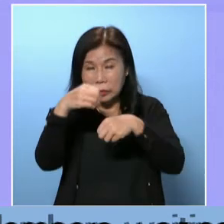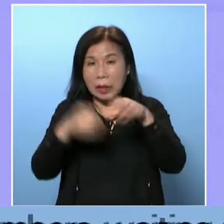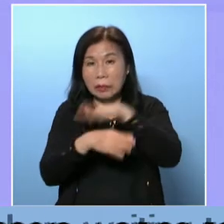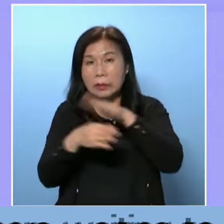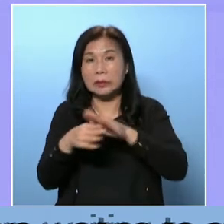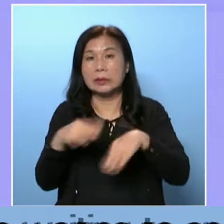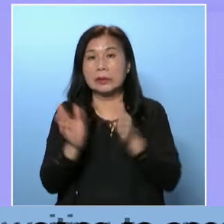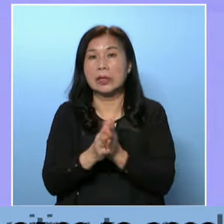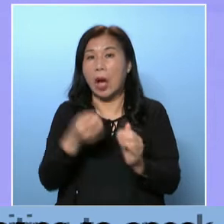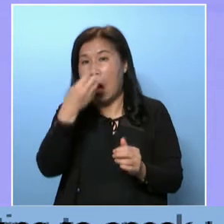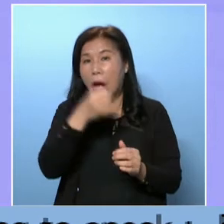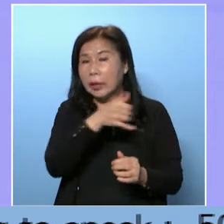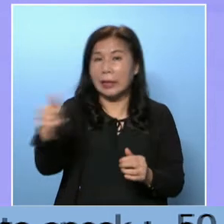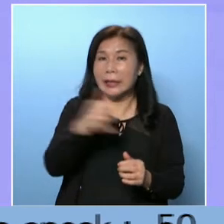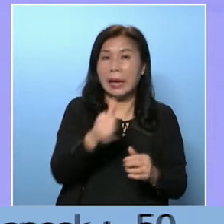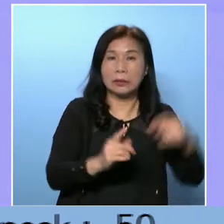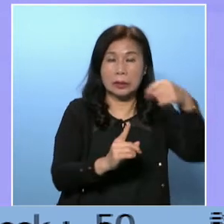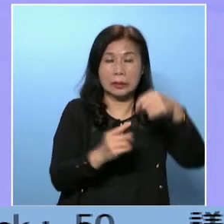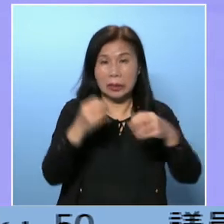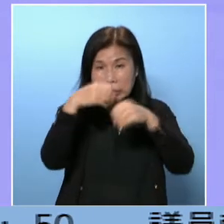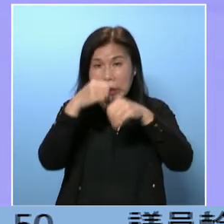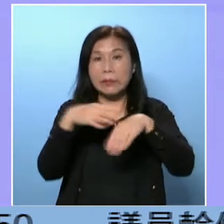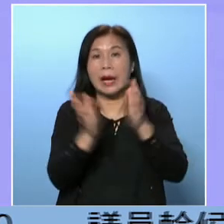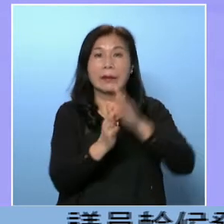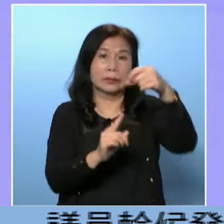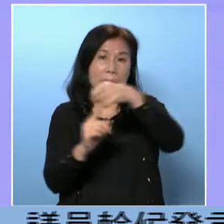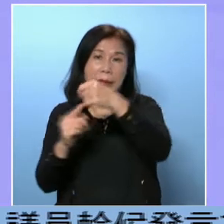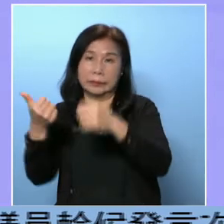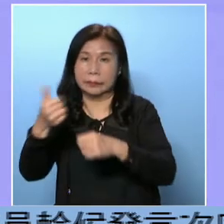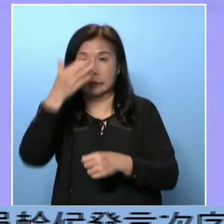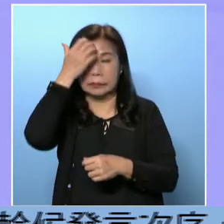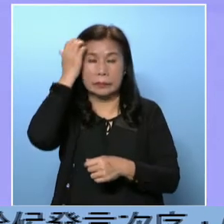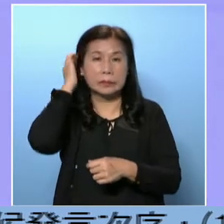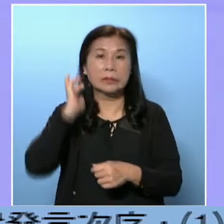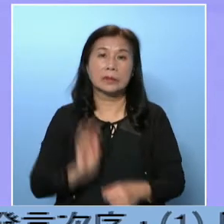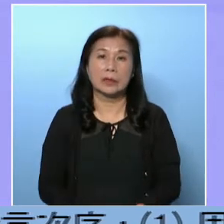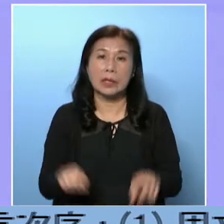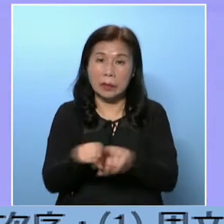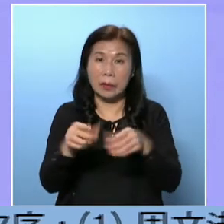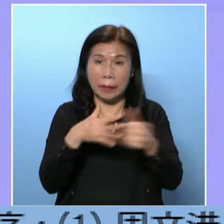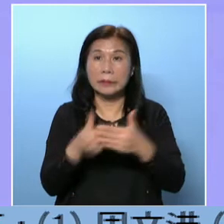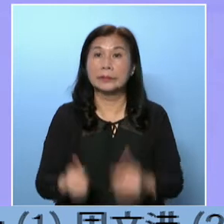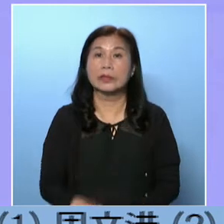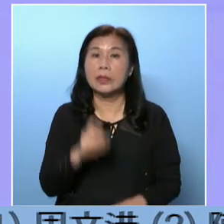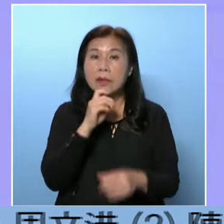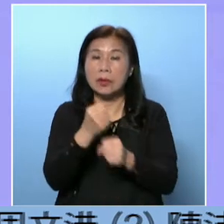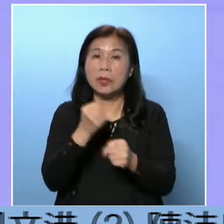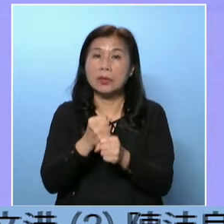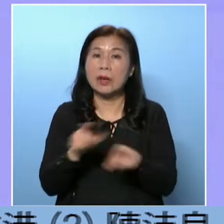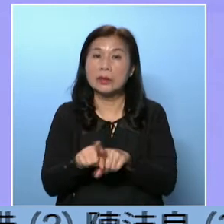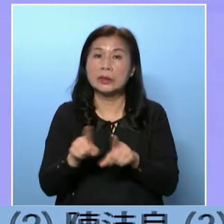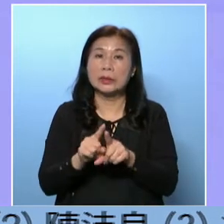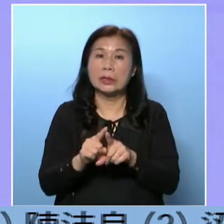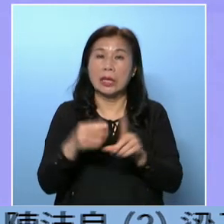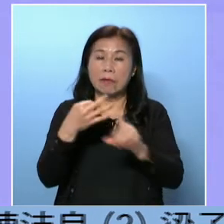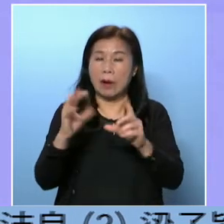capacity thanks to the support from the central authority. We now have more labs in Hong Kong. And